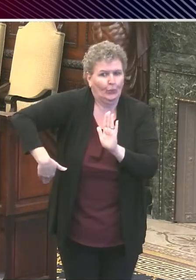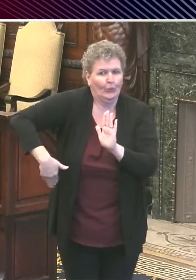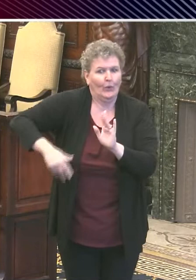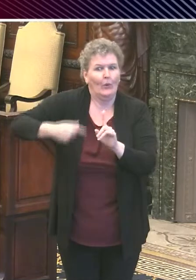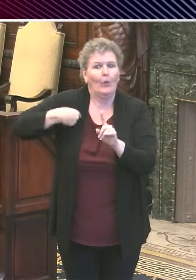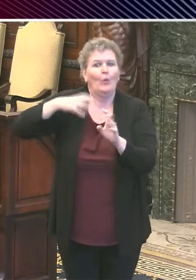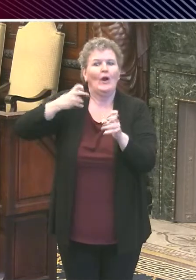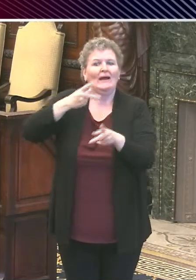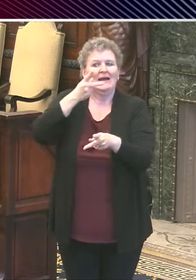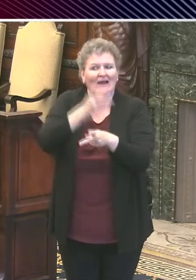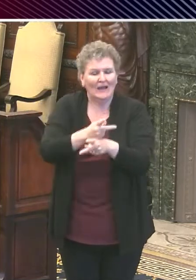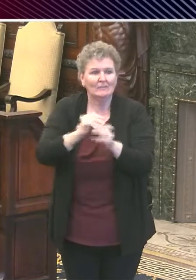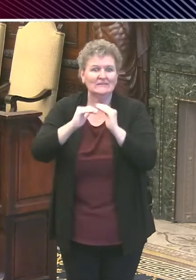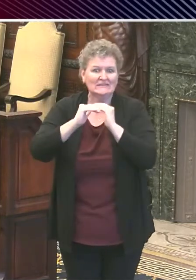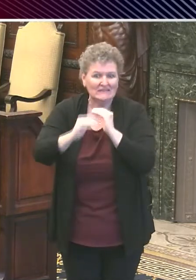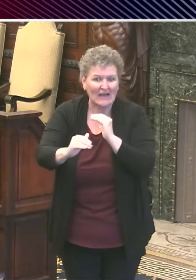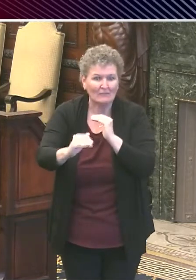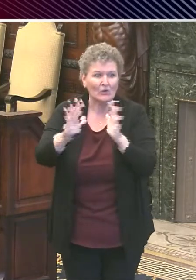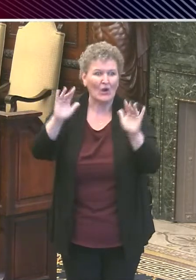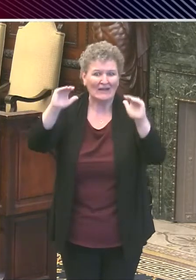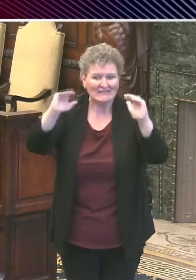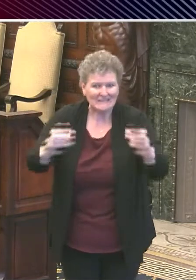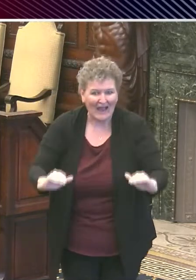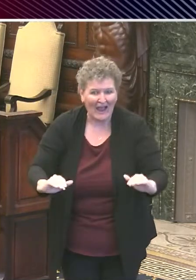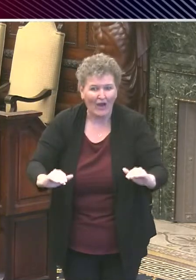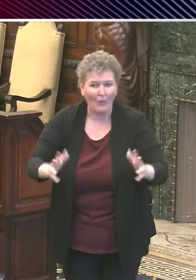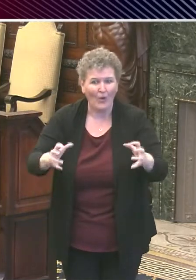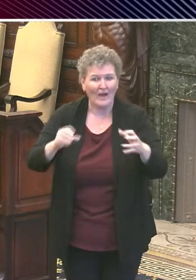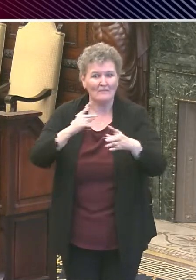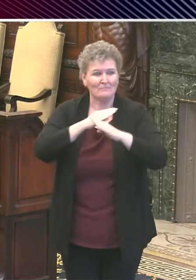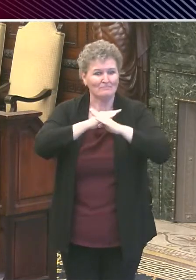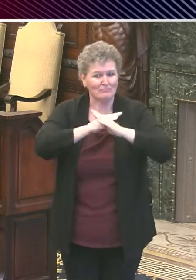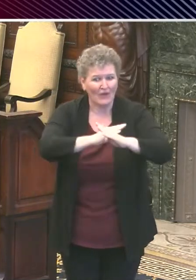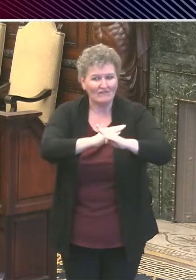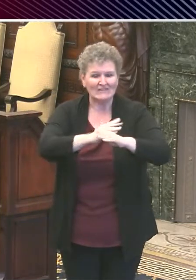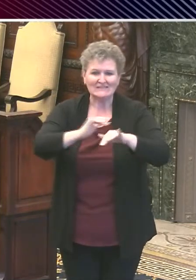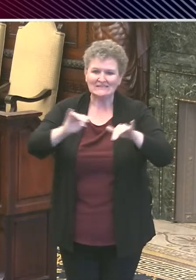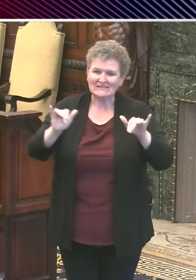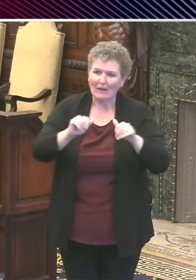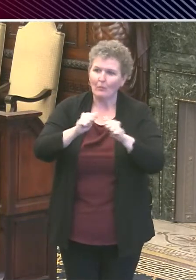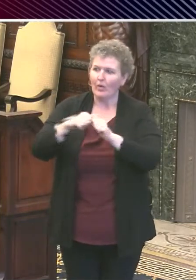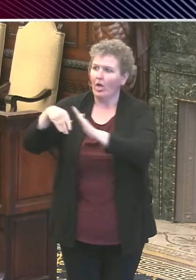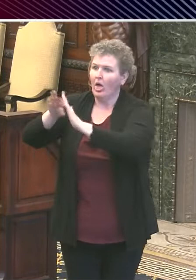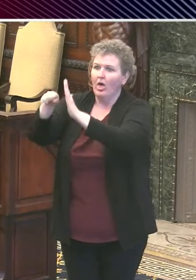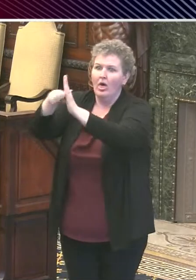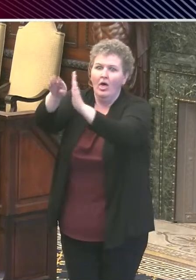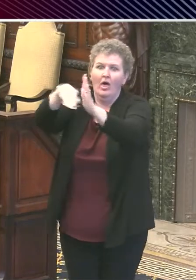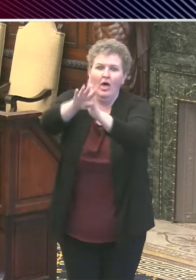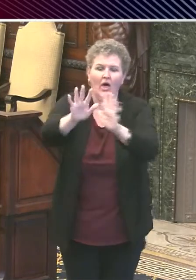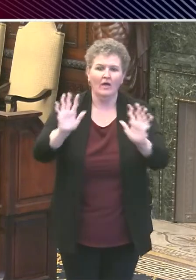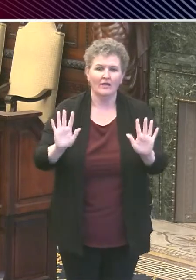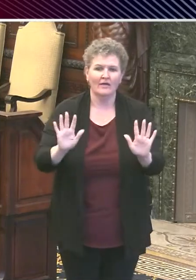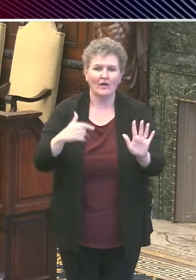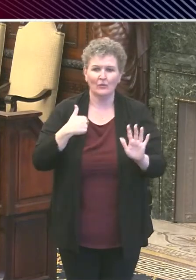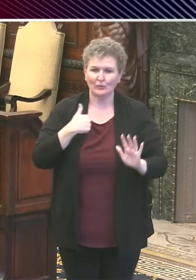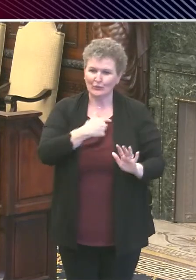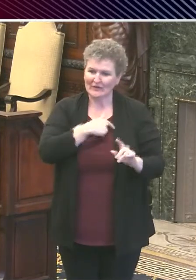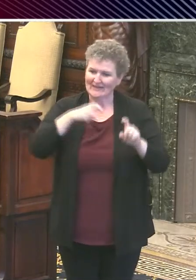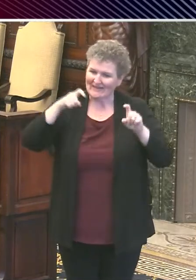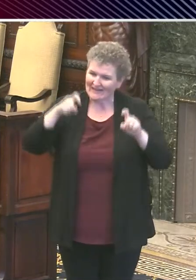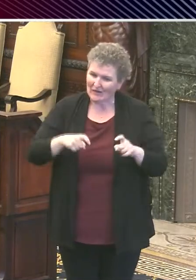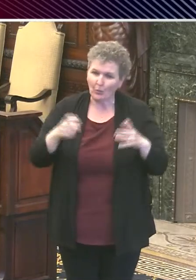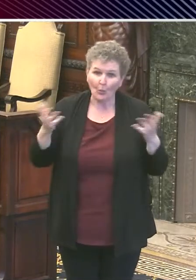keep it that way. So to prevent us from having similar increases here without shutting down, what we need is high levels